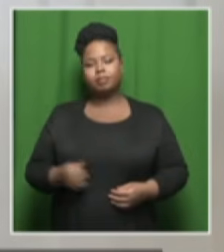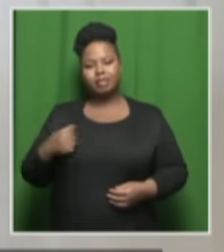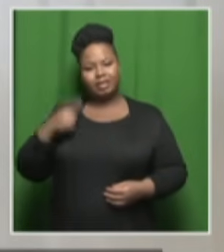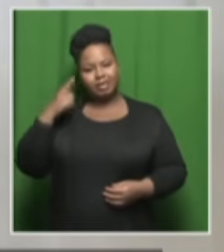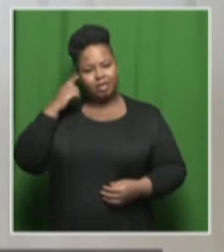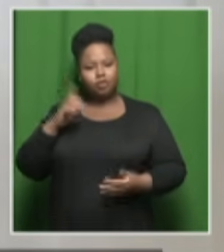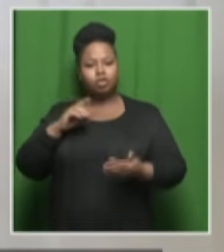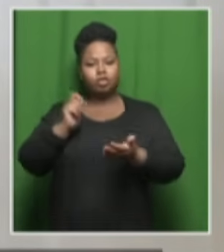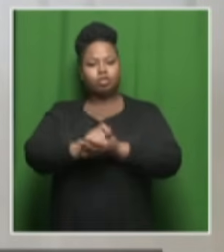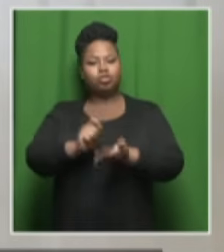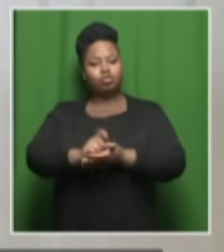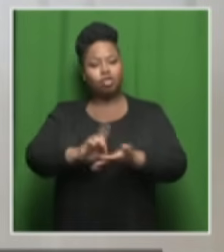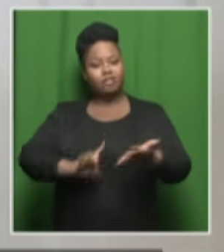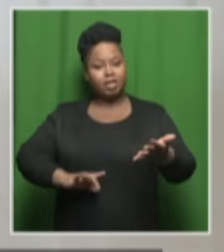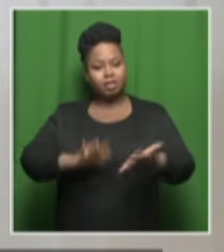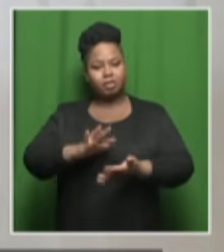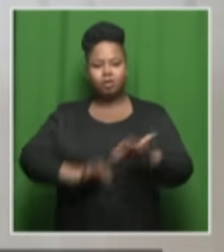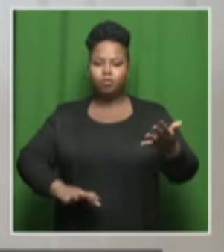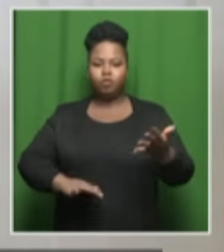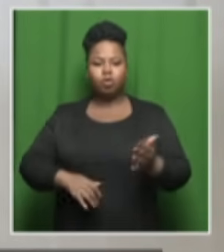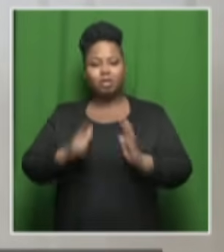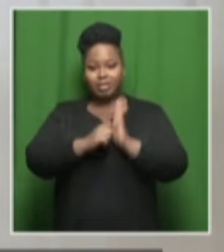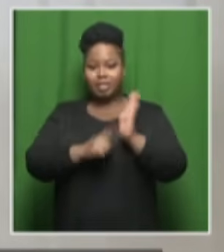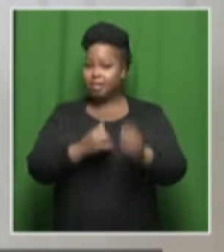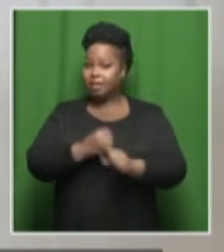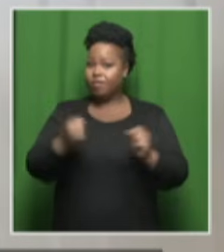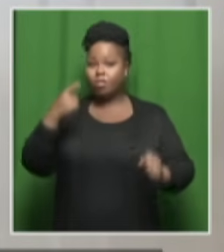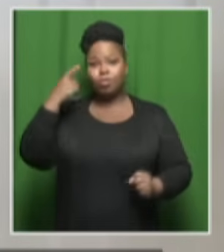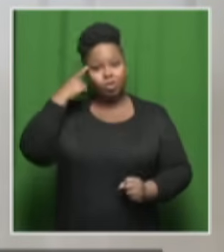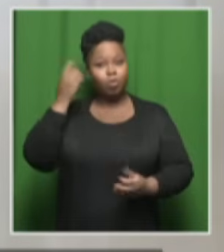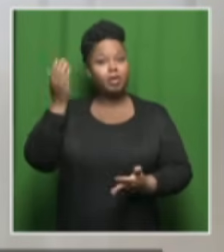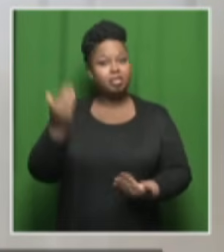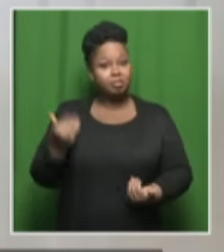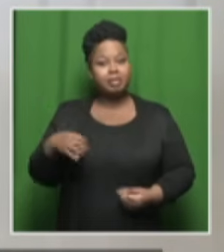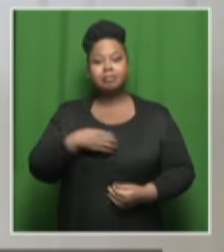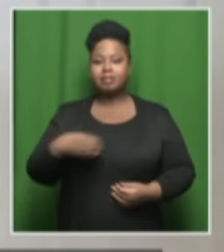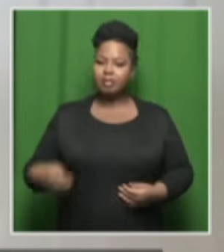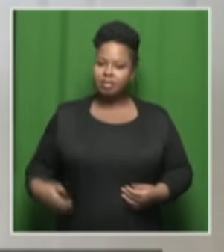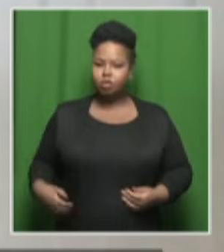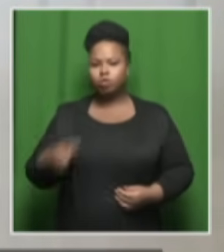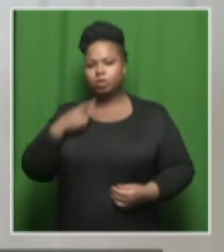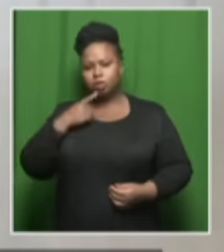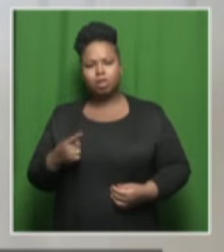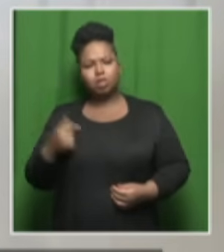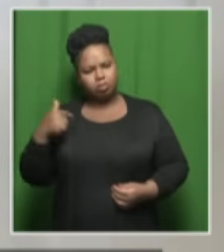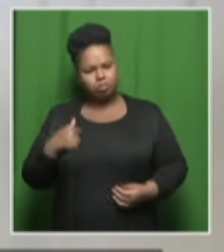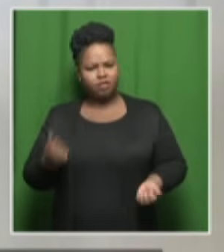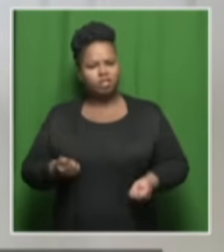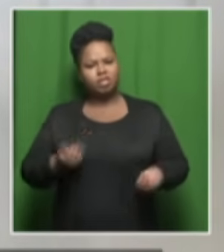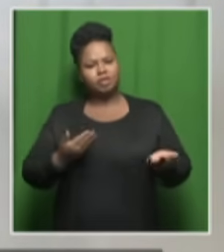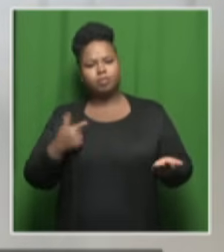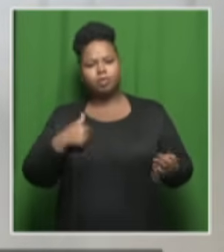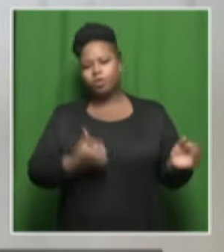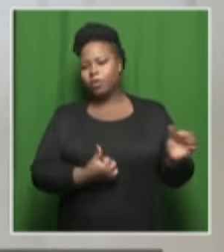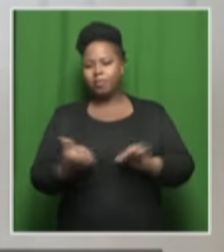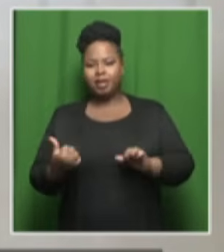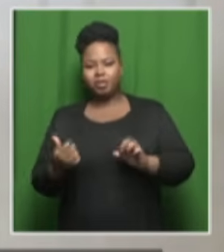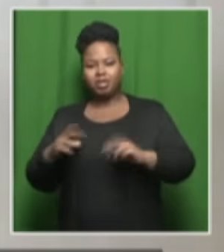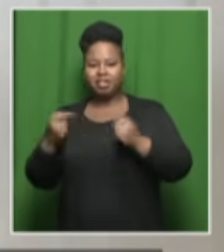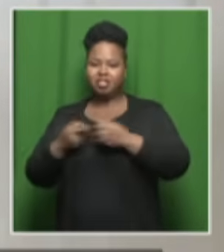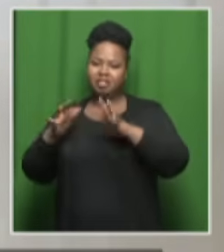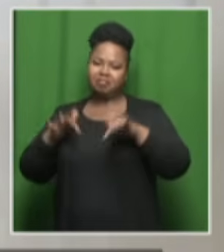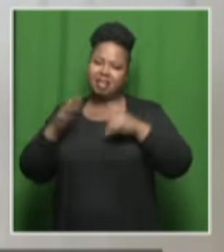drafters of the applicable legislation did not envision that you will find a president which will say, after I have served, I want to go back to the National Assembly and